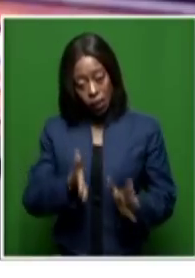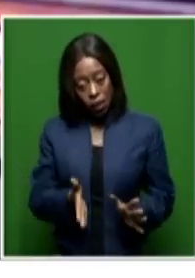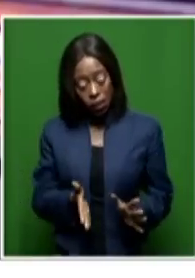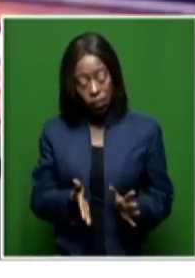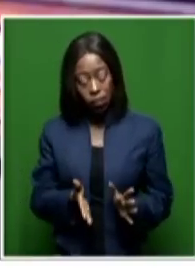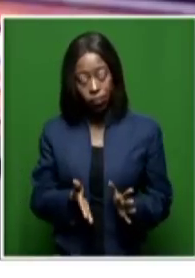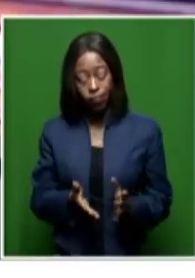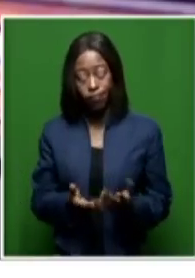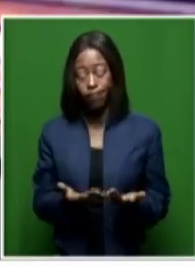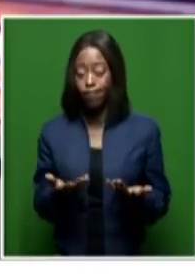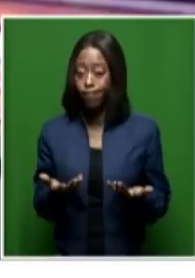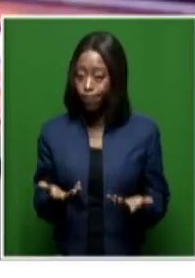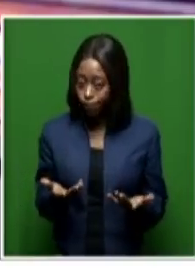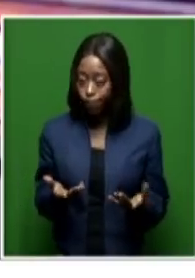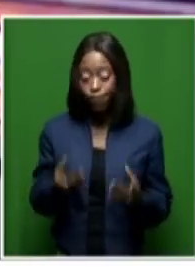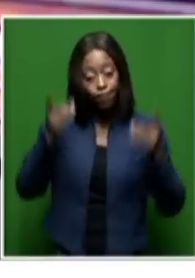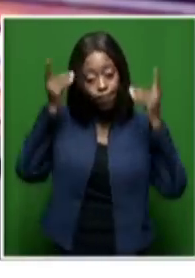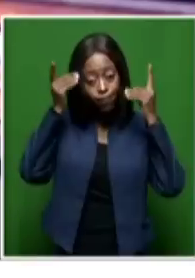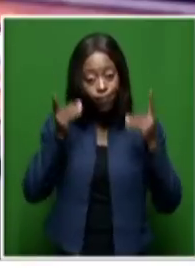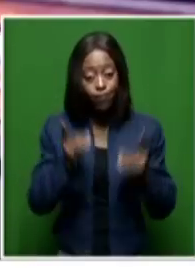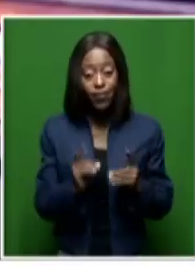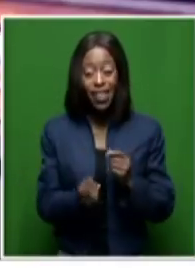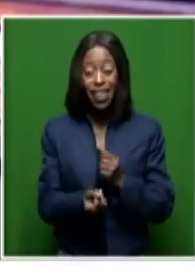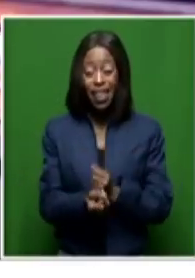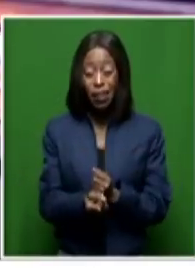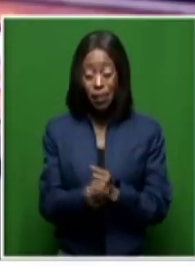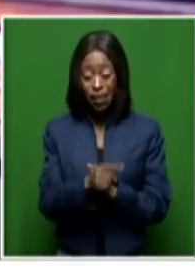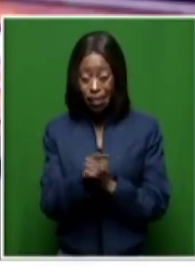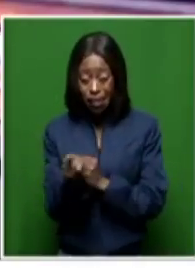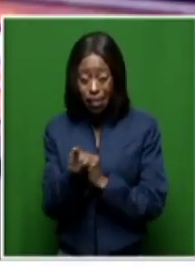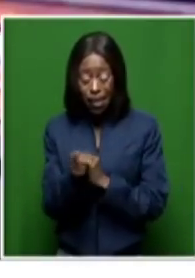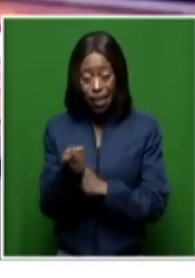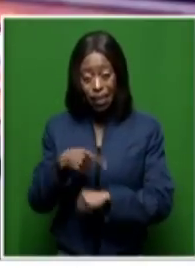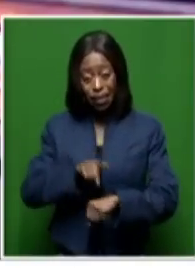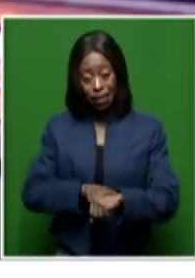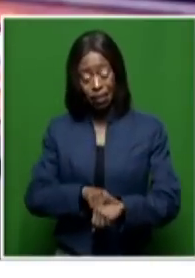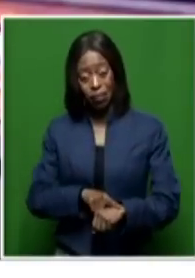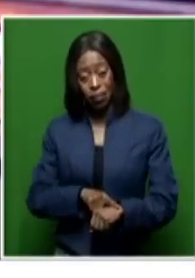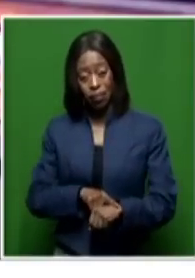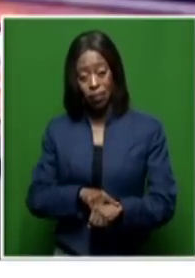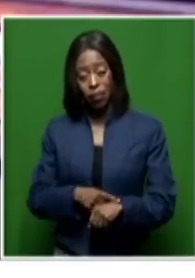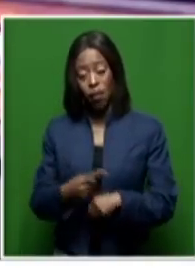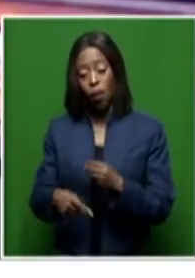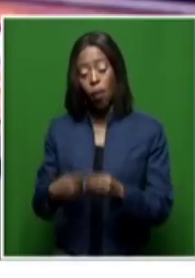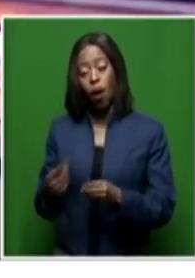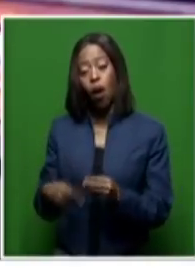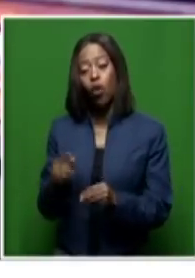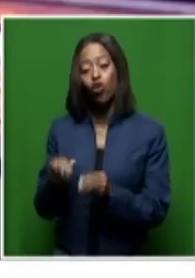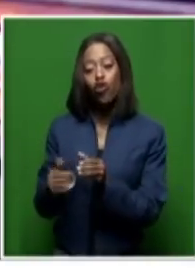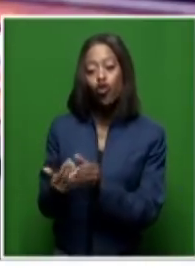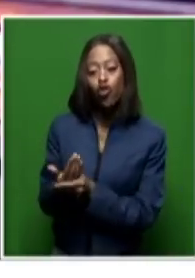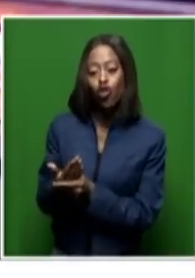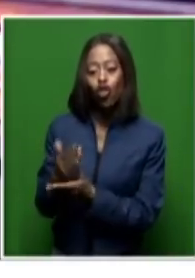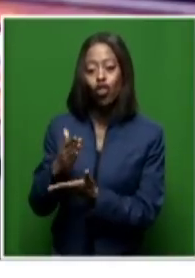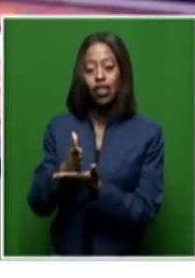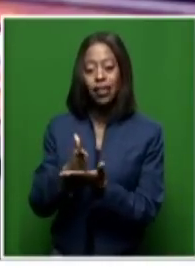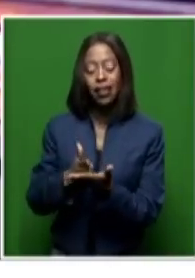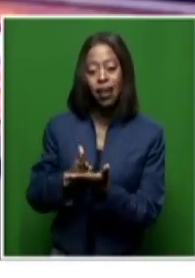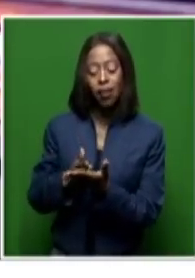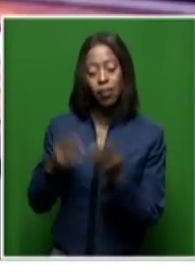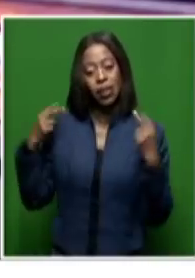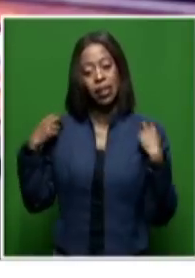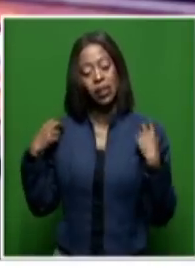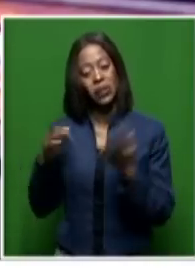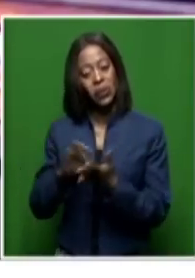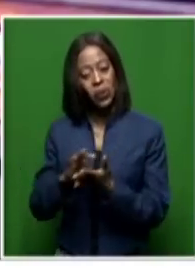the decision that was taken in that short space of time about renewing some of the contracts and